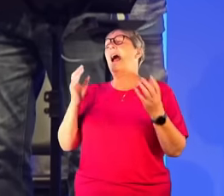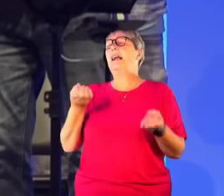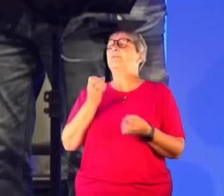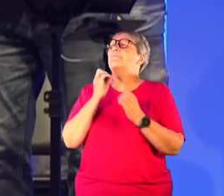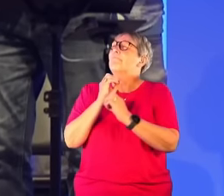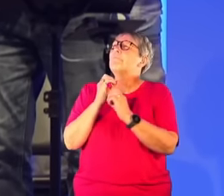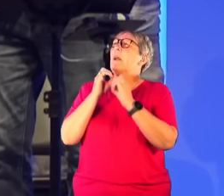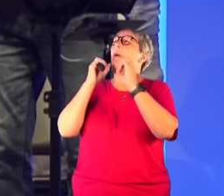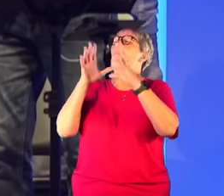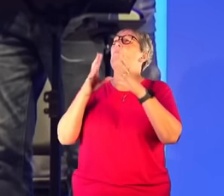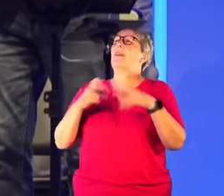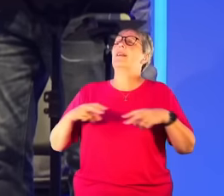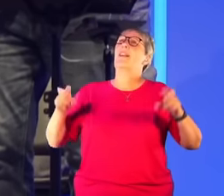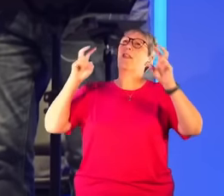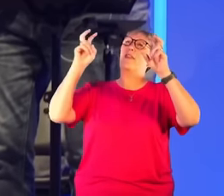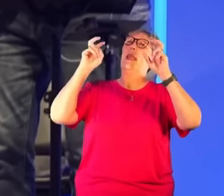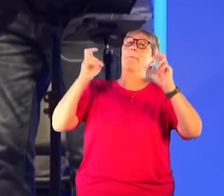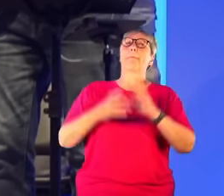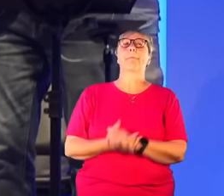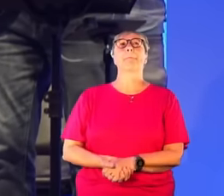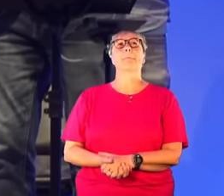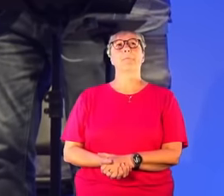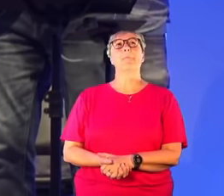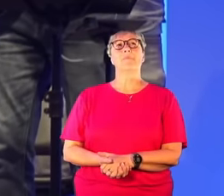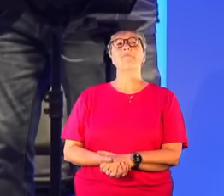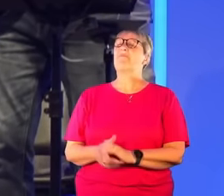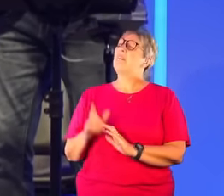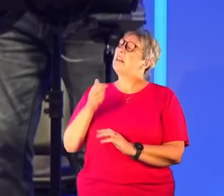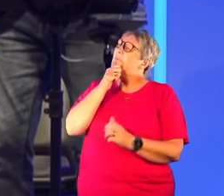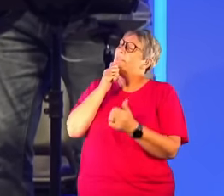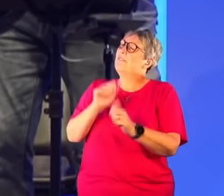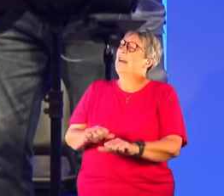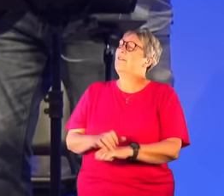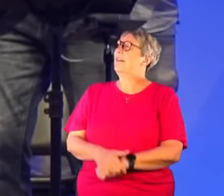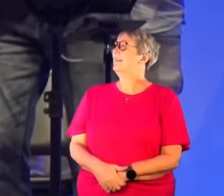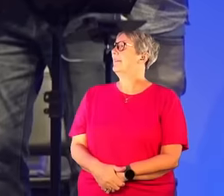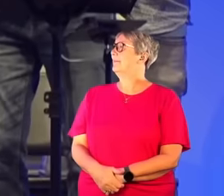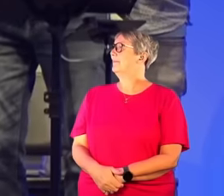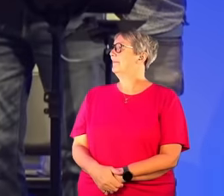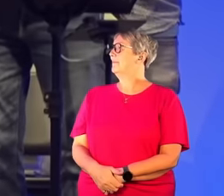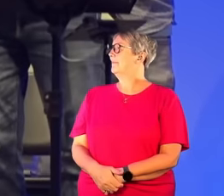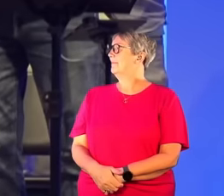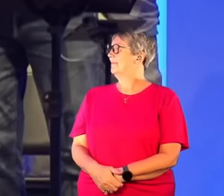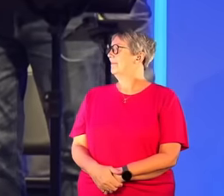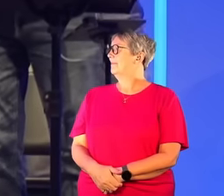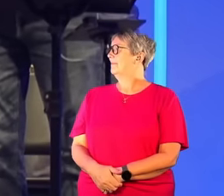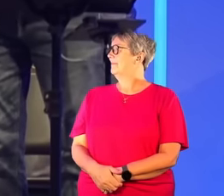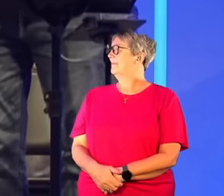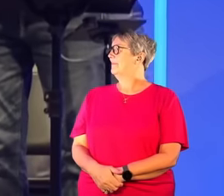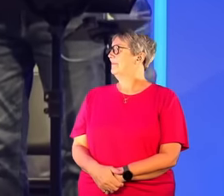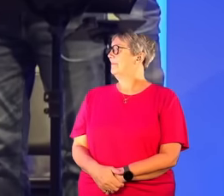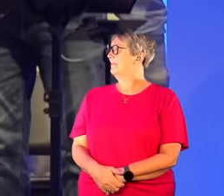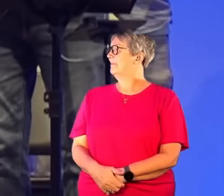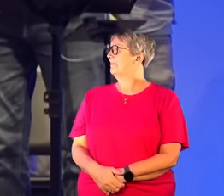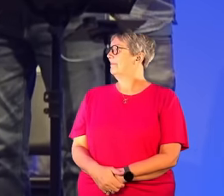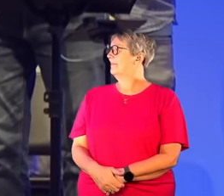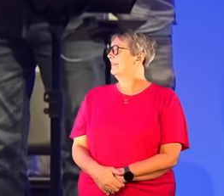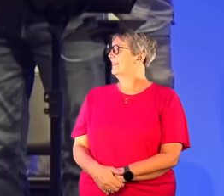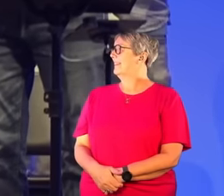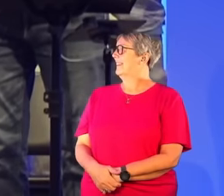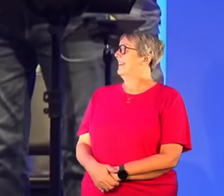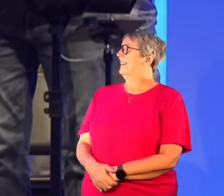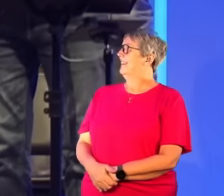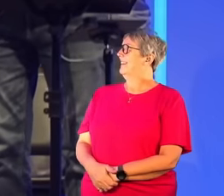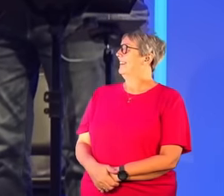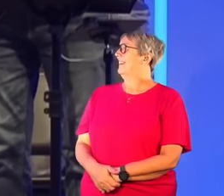theme and a subject matter. So yeah, that's my favourite. So Phil, what's